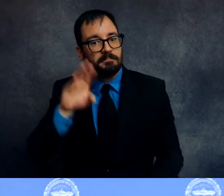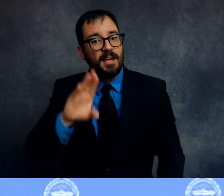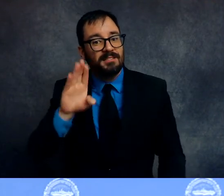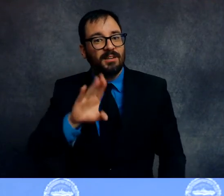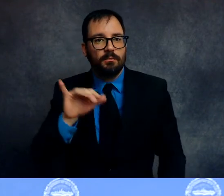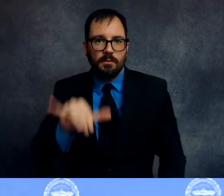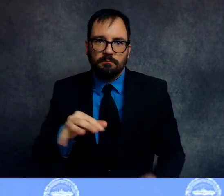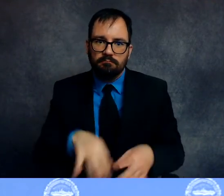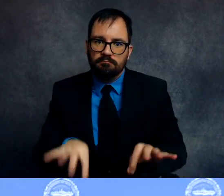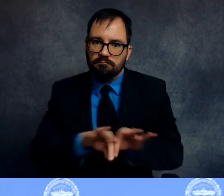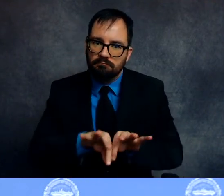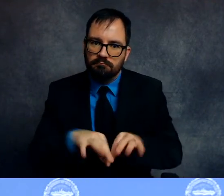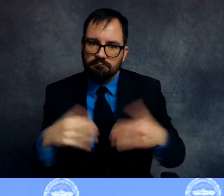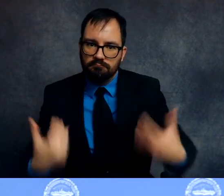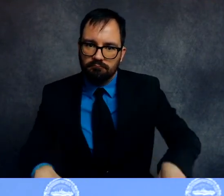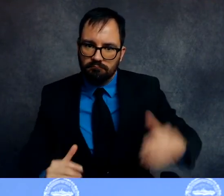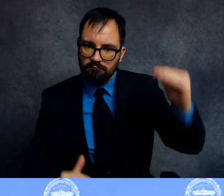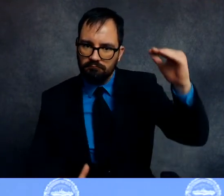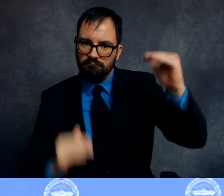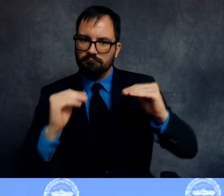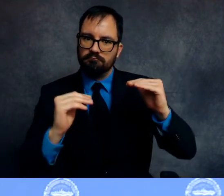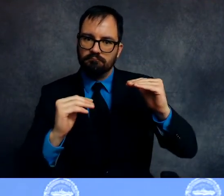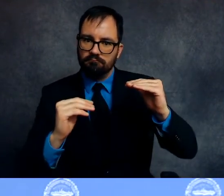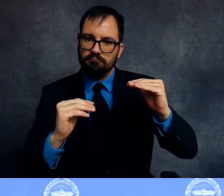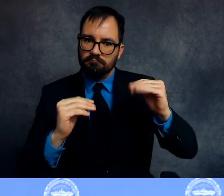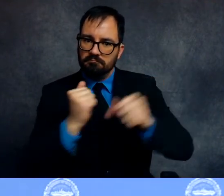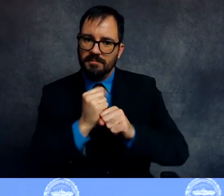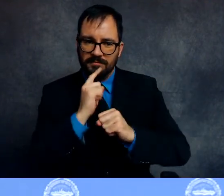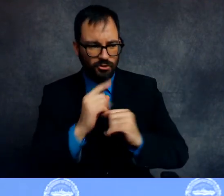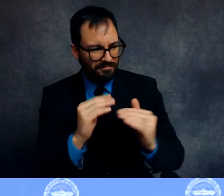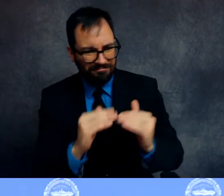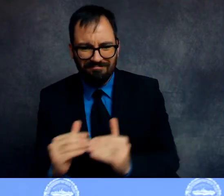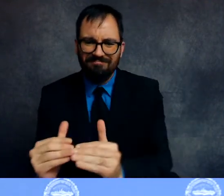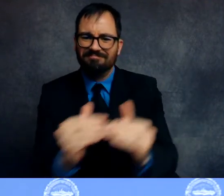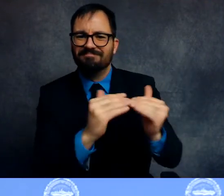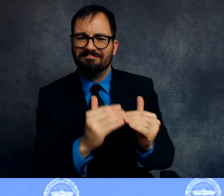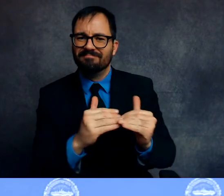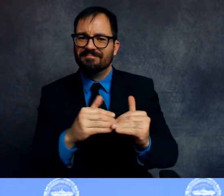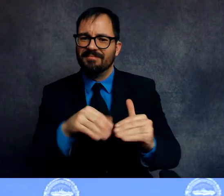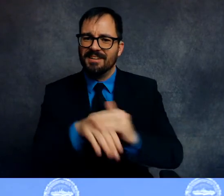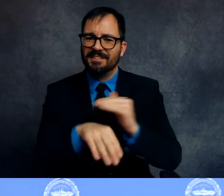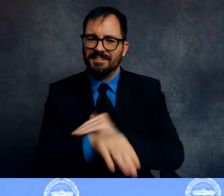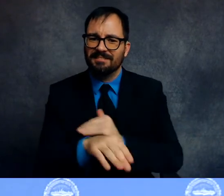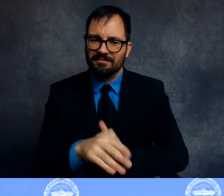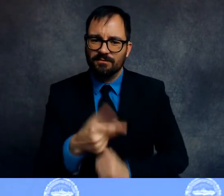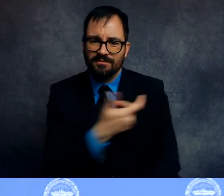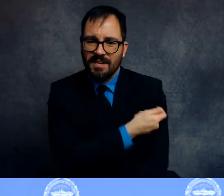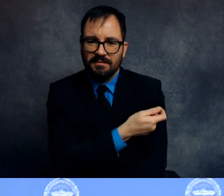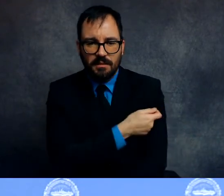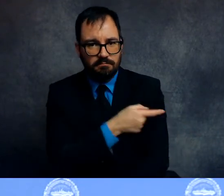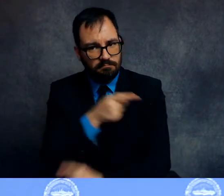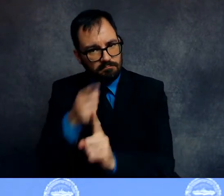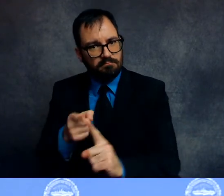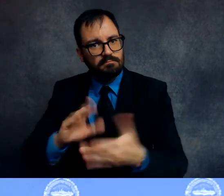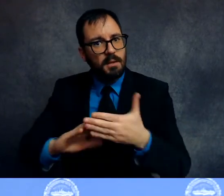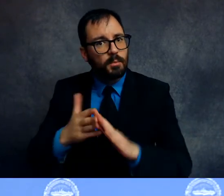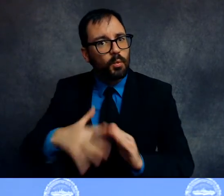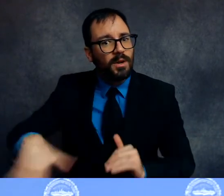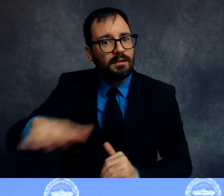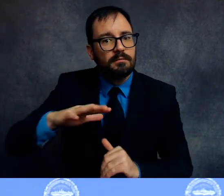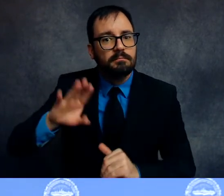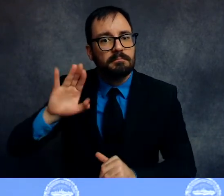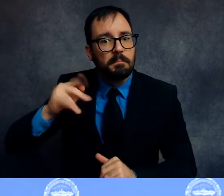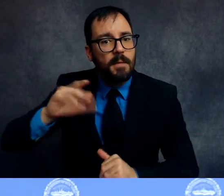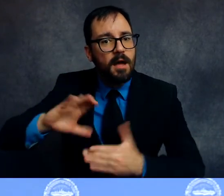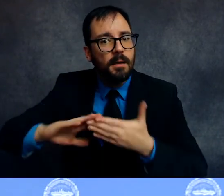gone into the arms of people of color here in the city of Boston, which continues to be an important piece of our work to make sure that we